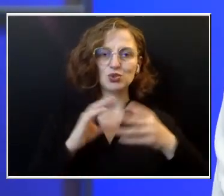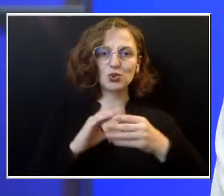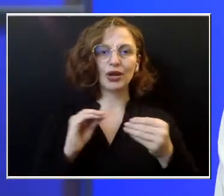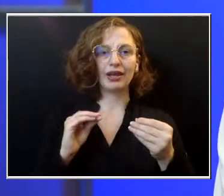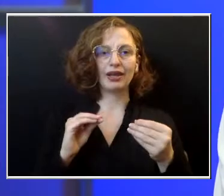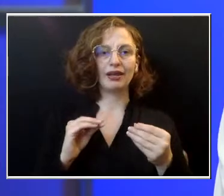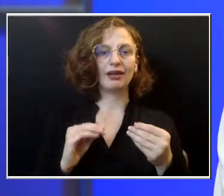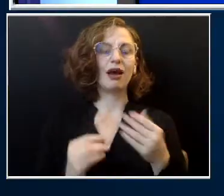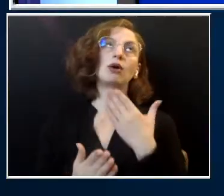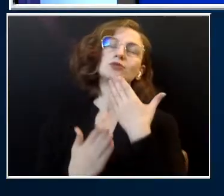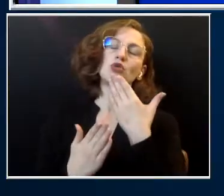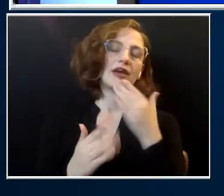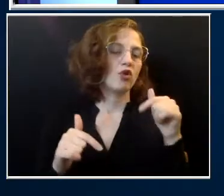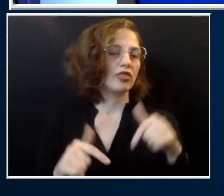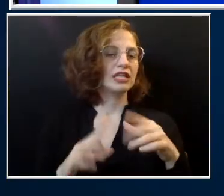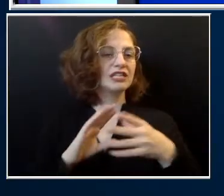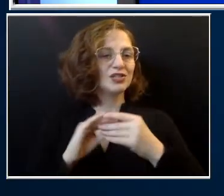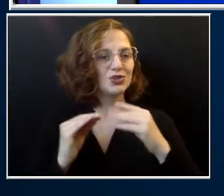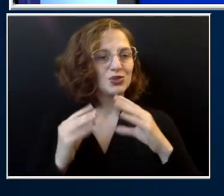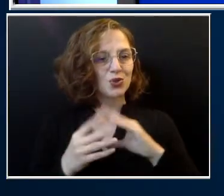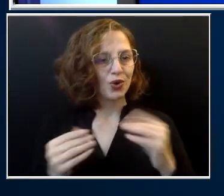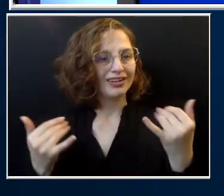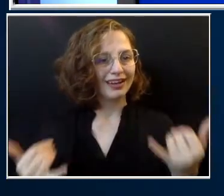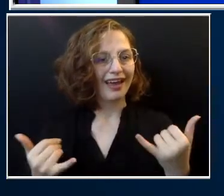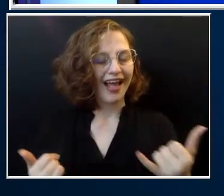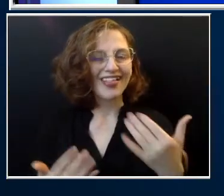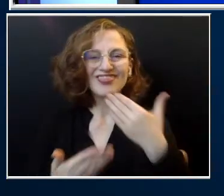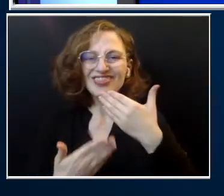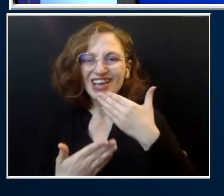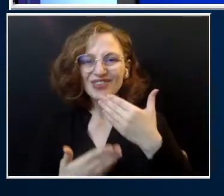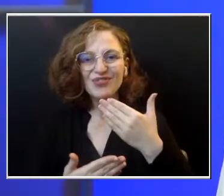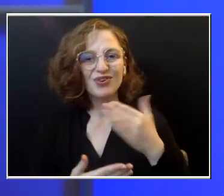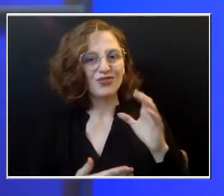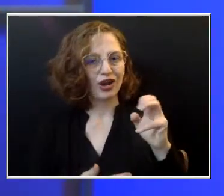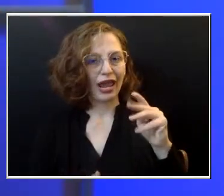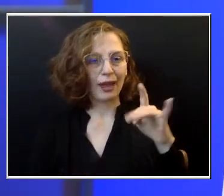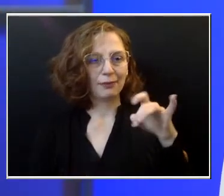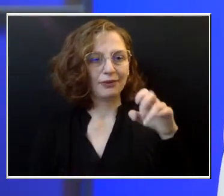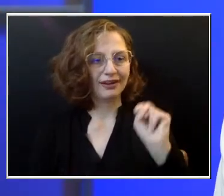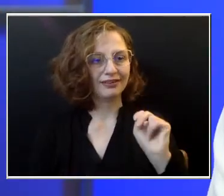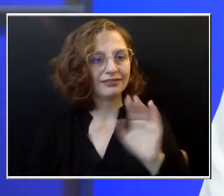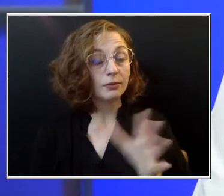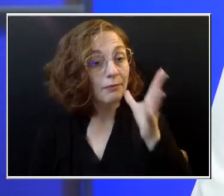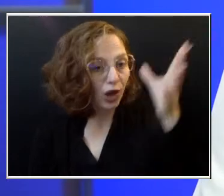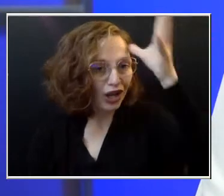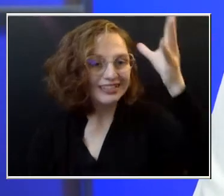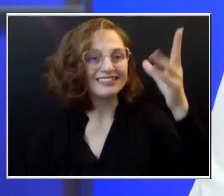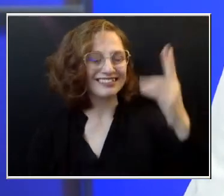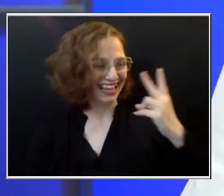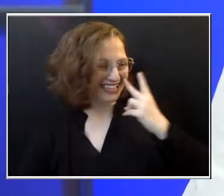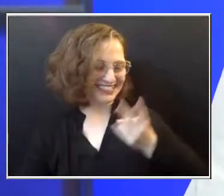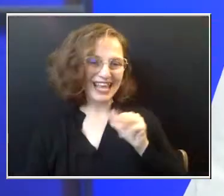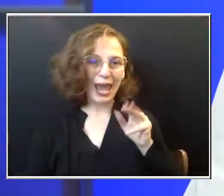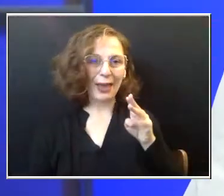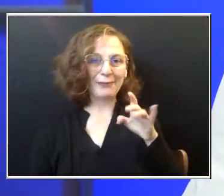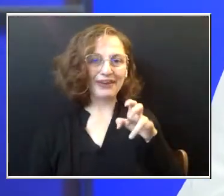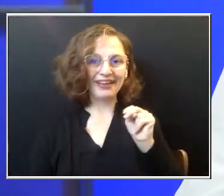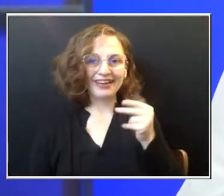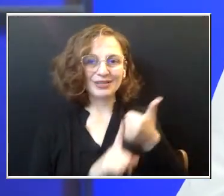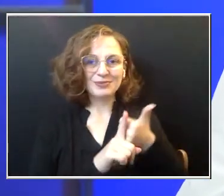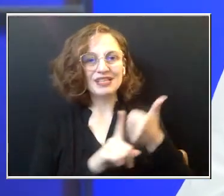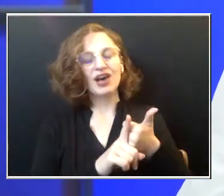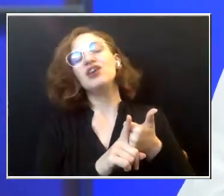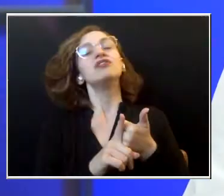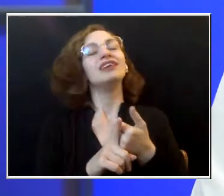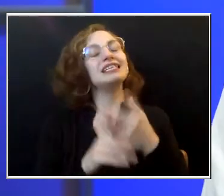and Camden to be here, just highlighting that strokes happen in children. You know, we think of this strokes and clots as something that